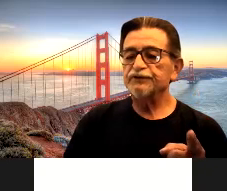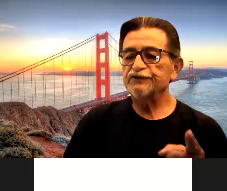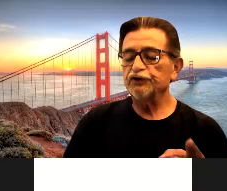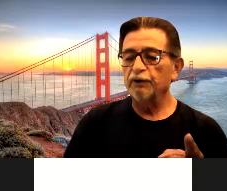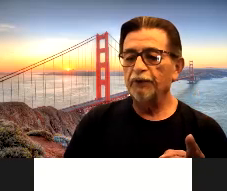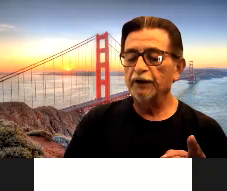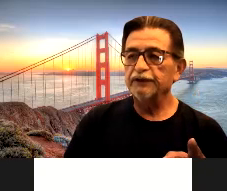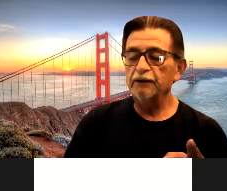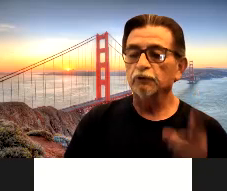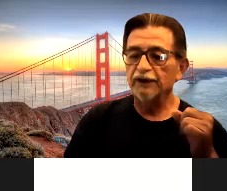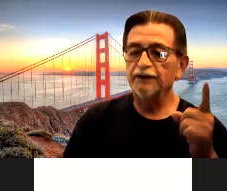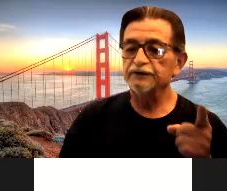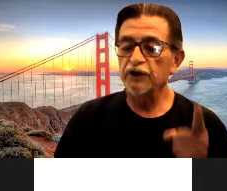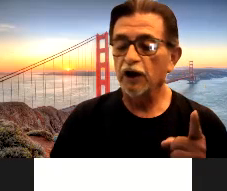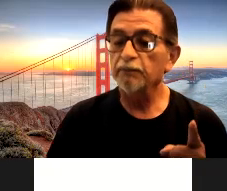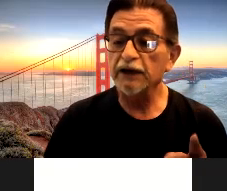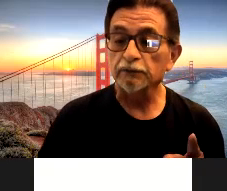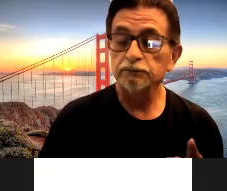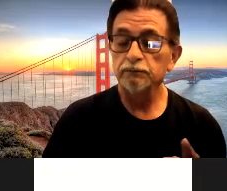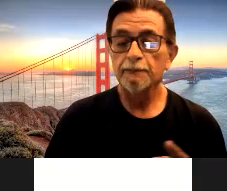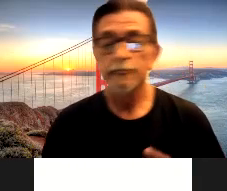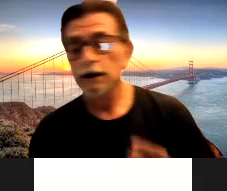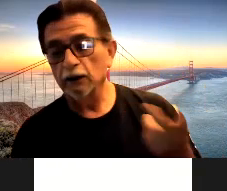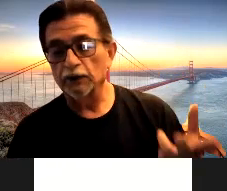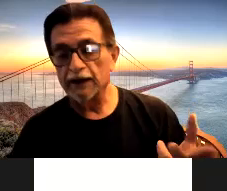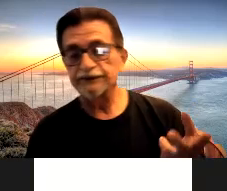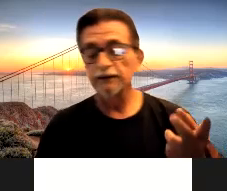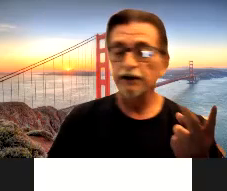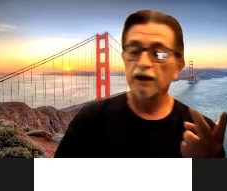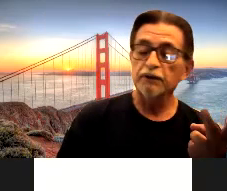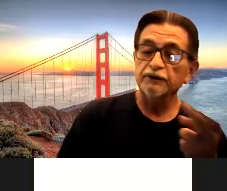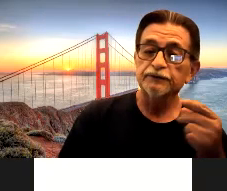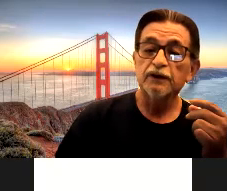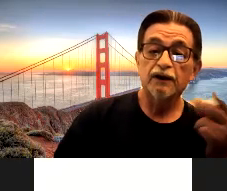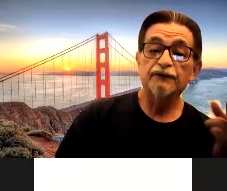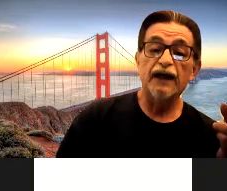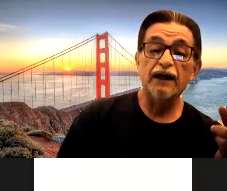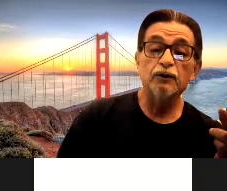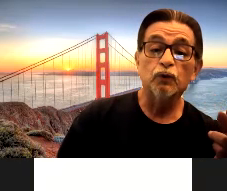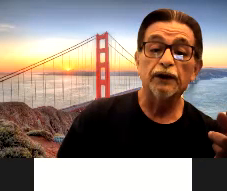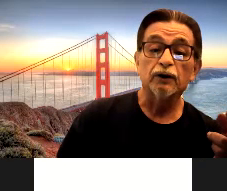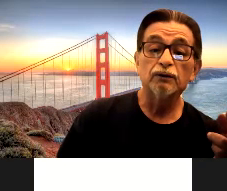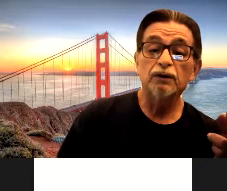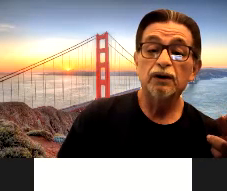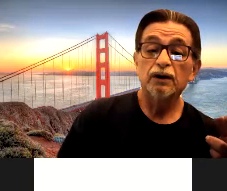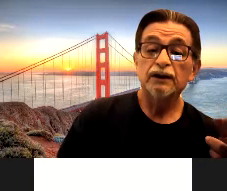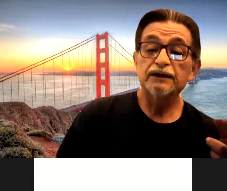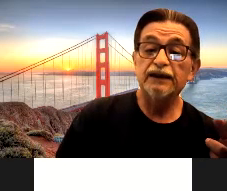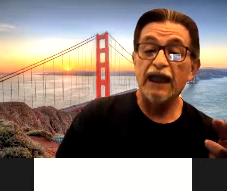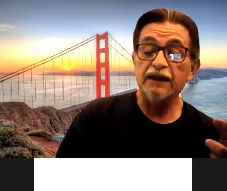on its position in our periodic table, it is a nonmetal. And what I say about nonmetals, they